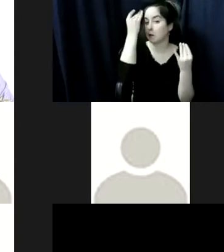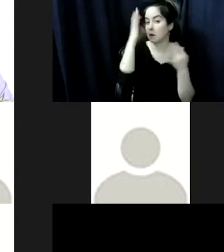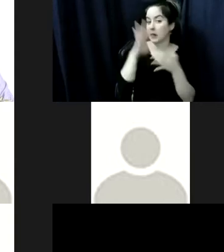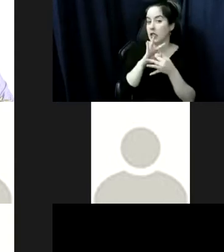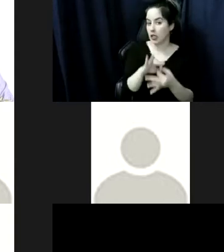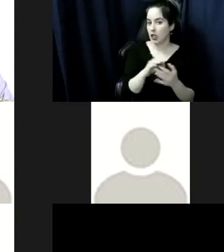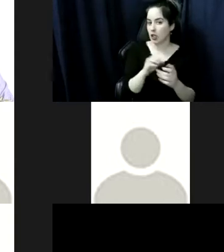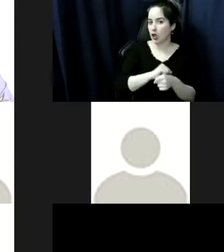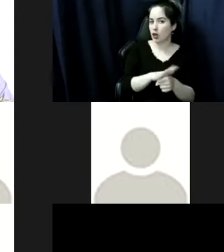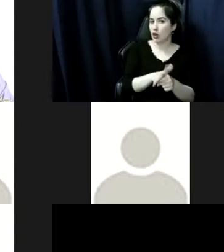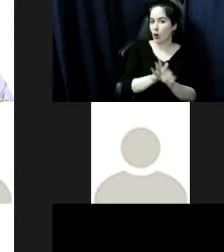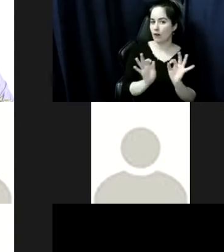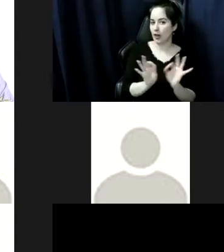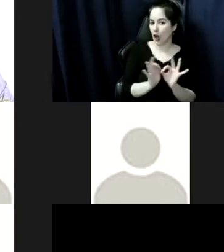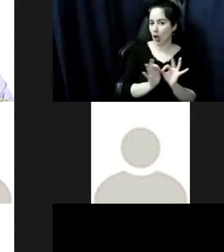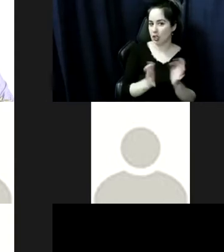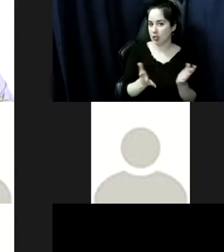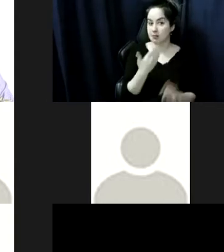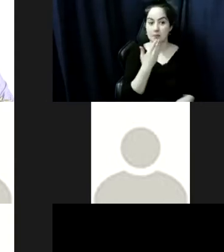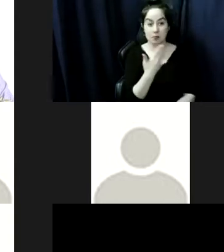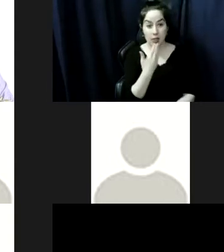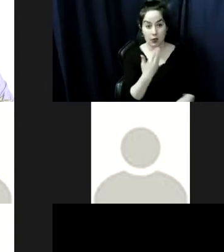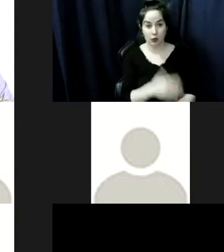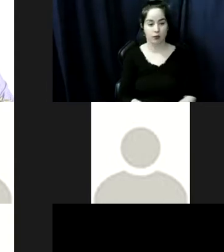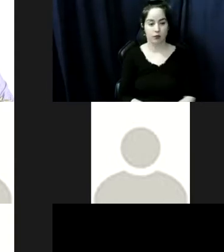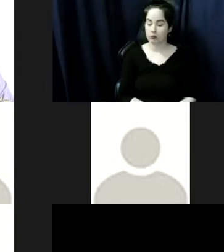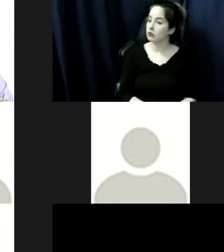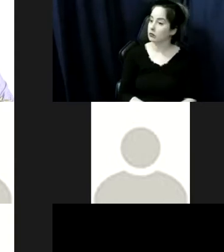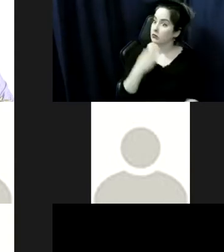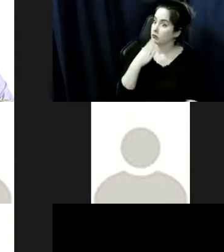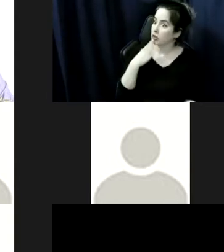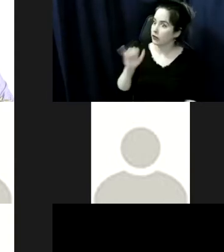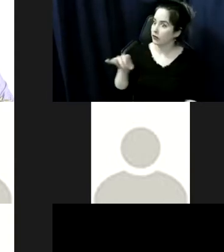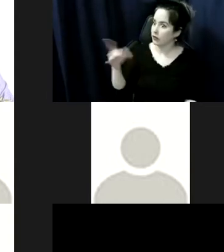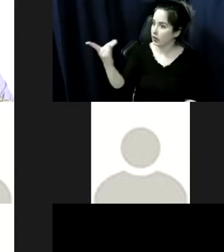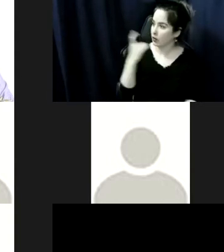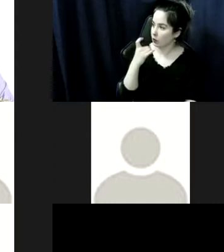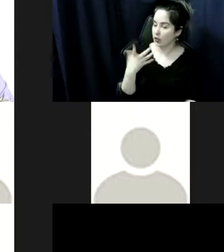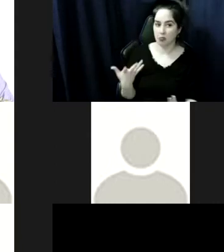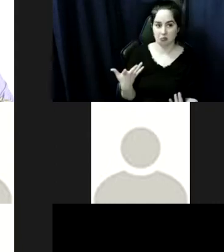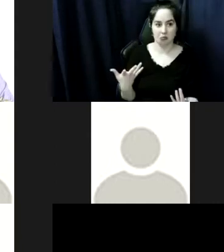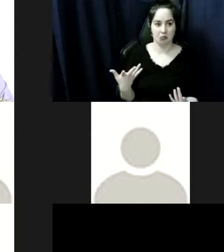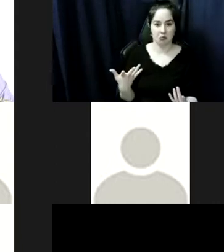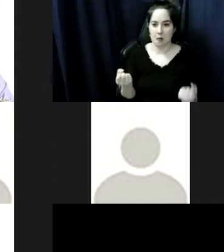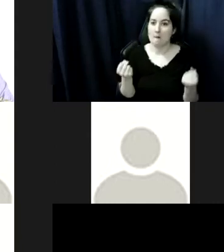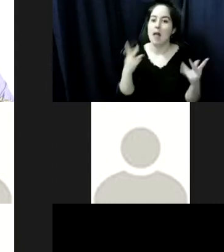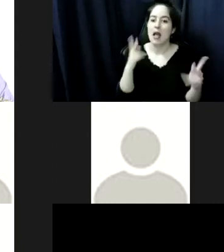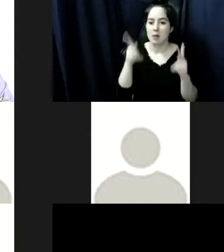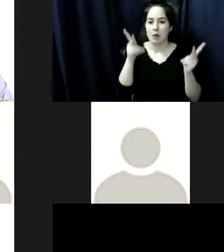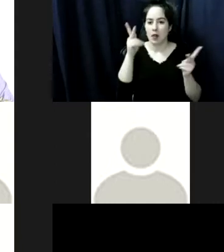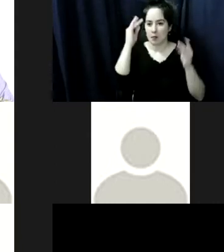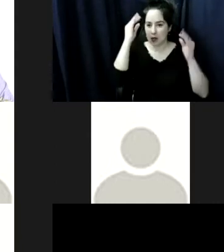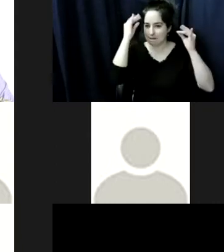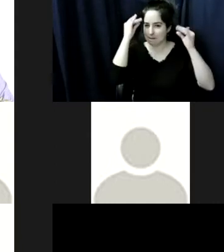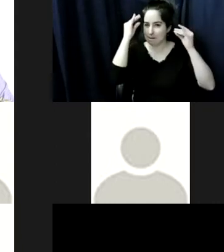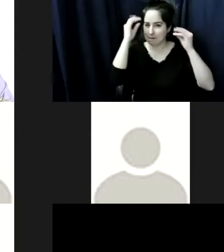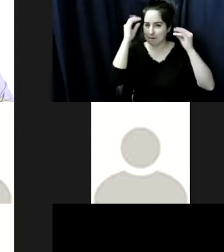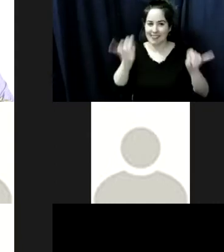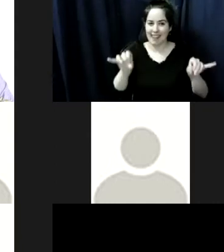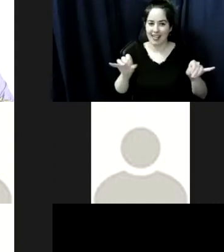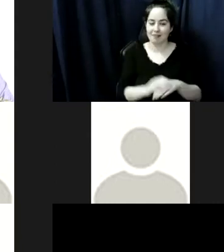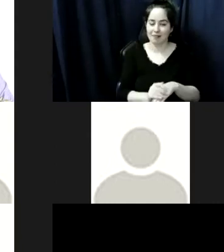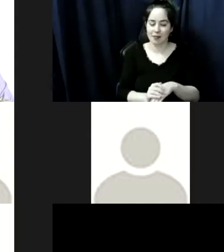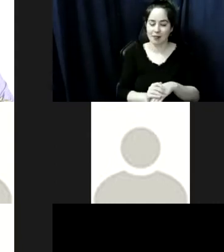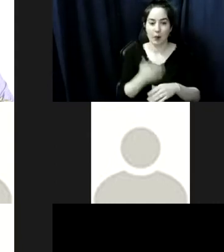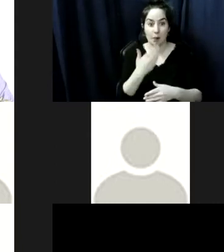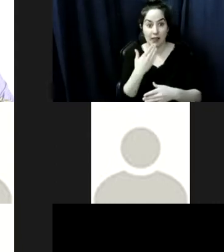that? Thank you very much. Yeah, thank you for that question. I think that's probably what on everyone's mind, so I'm really glad you brought it up. I would